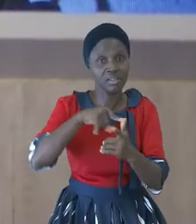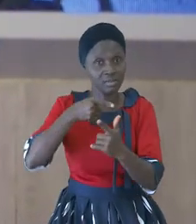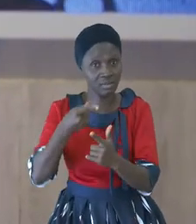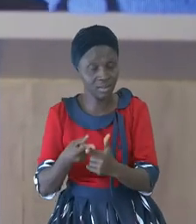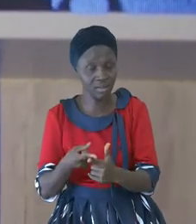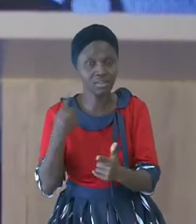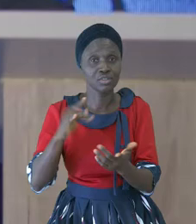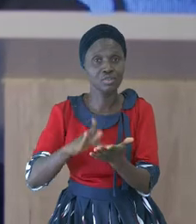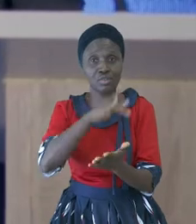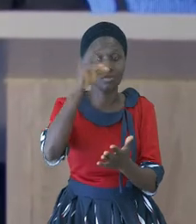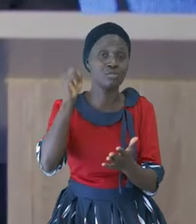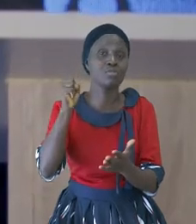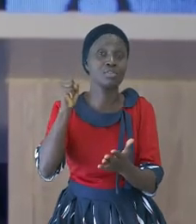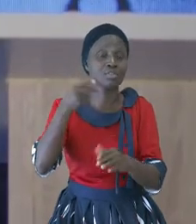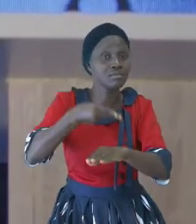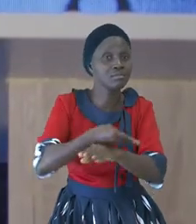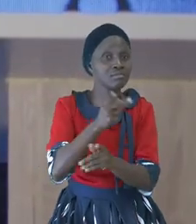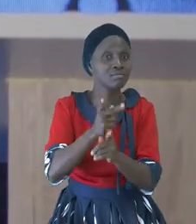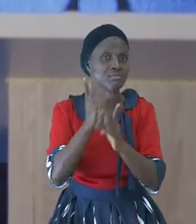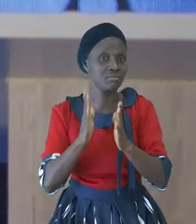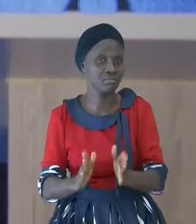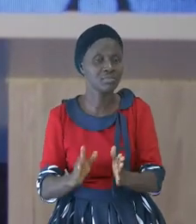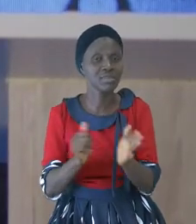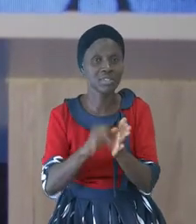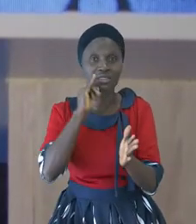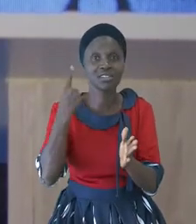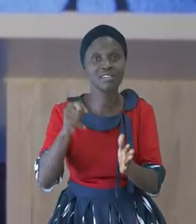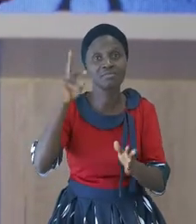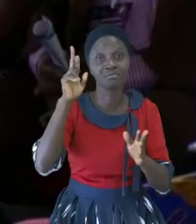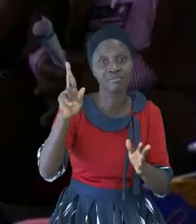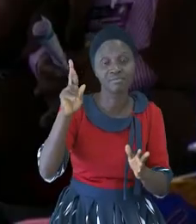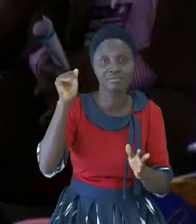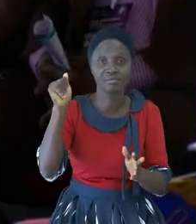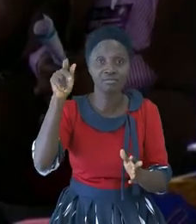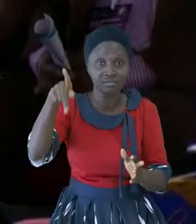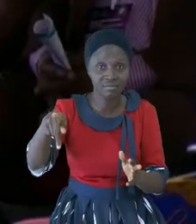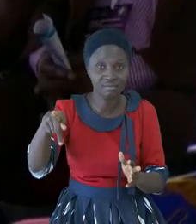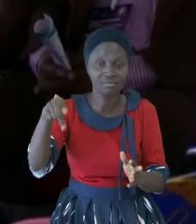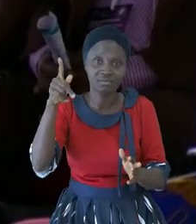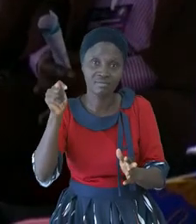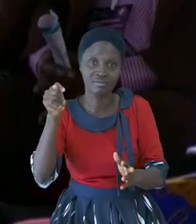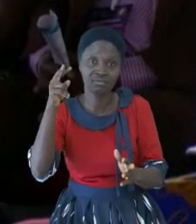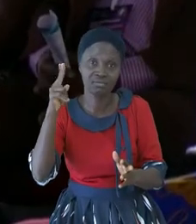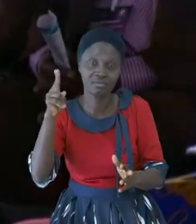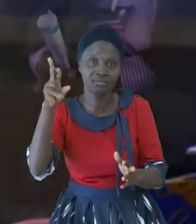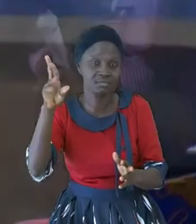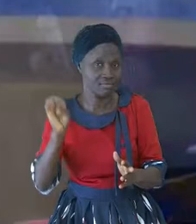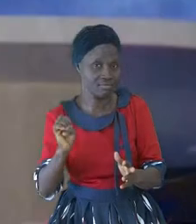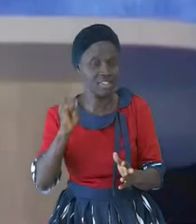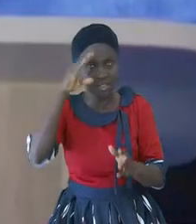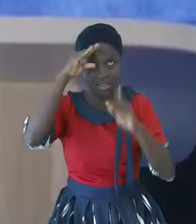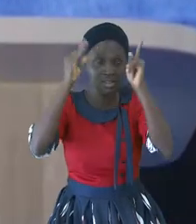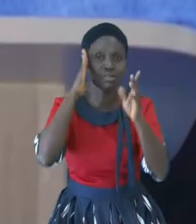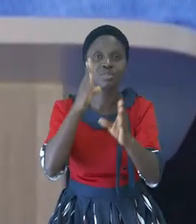shepherd, that the rapture, he'll take you home to be with him in Jesus' name. It says, now the God of peace